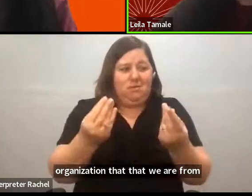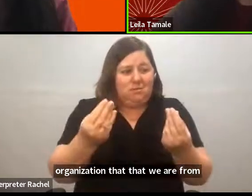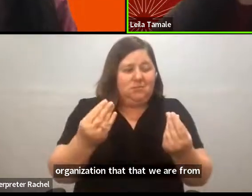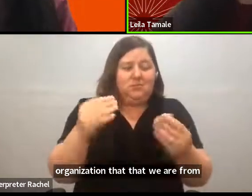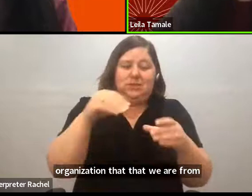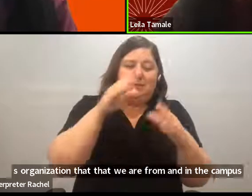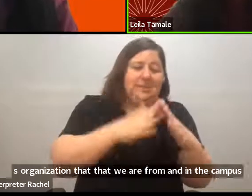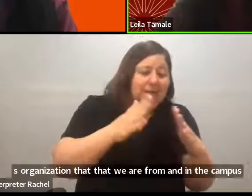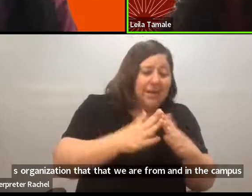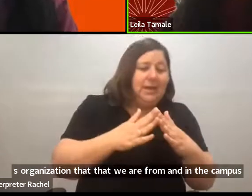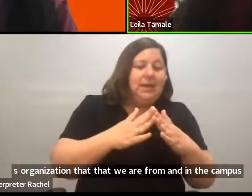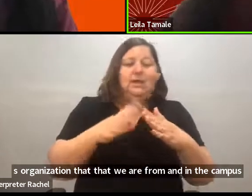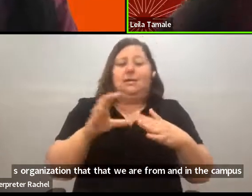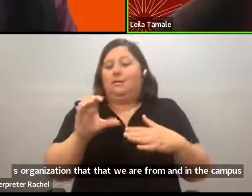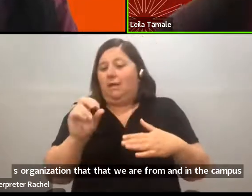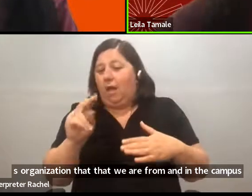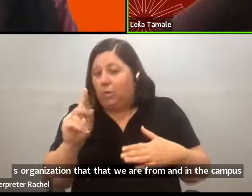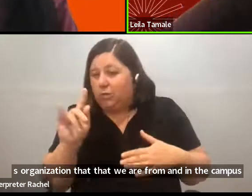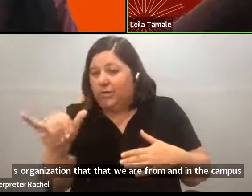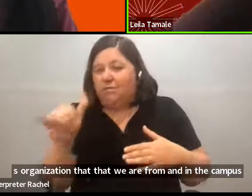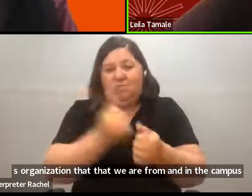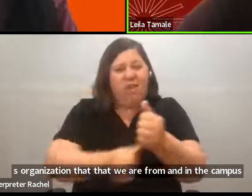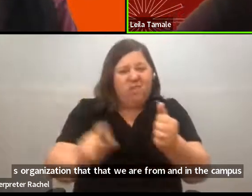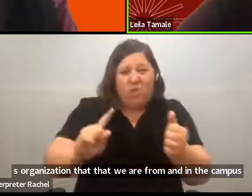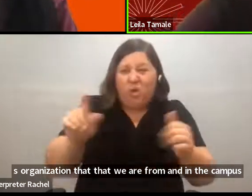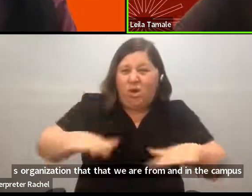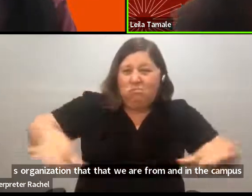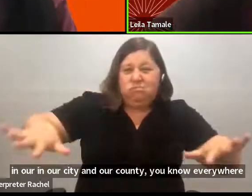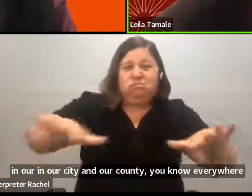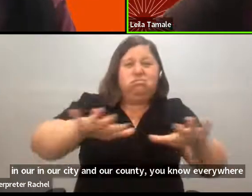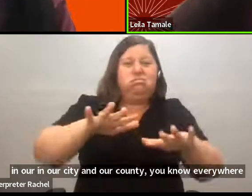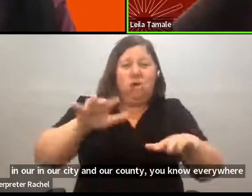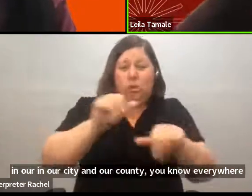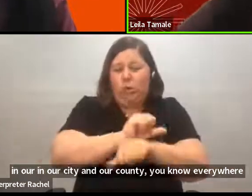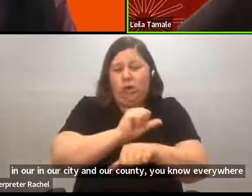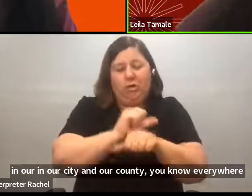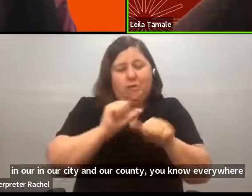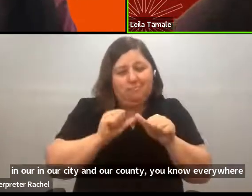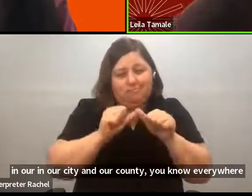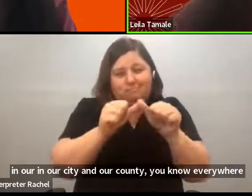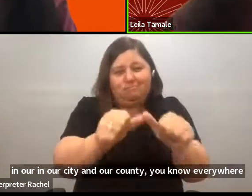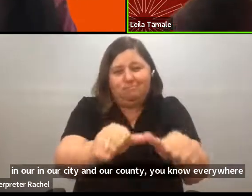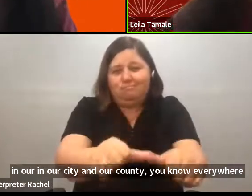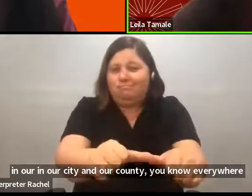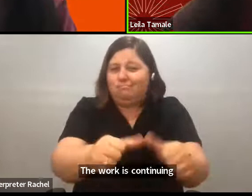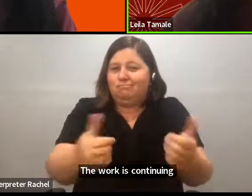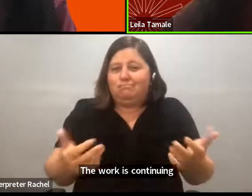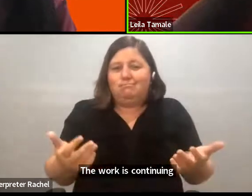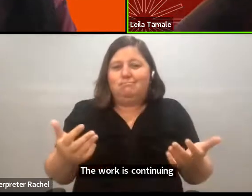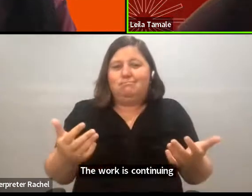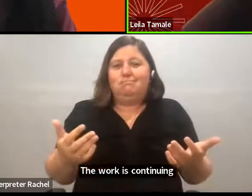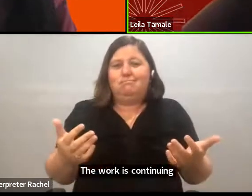in our county, you know, everywhere. The work is continuing